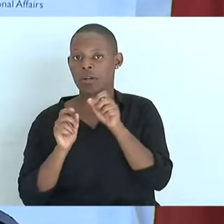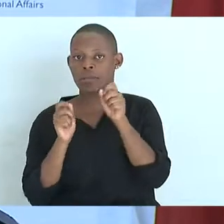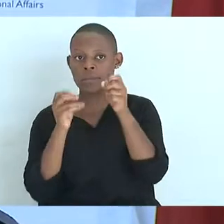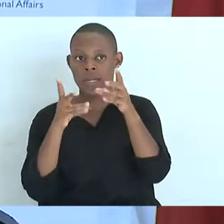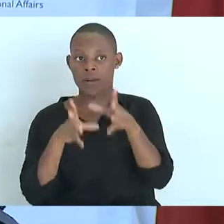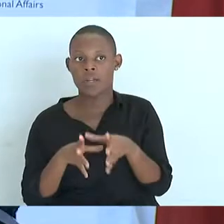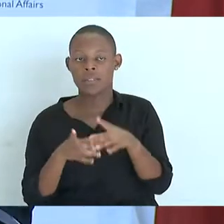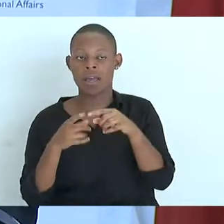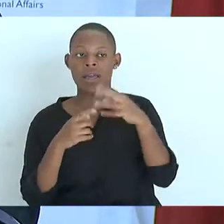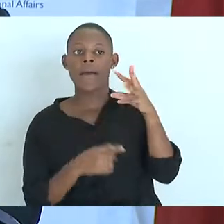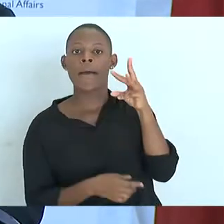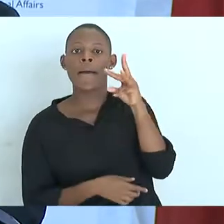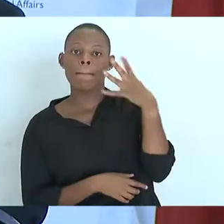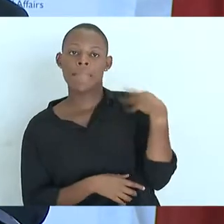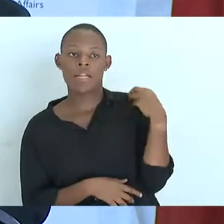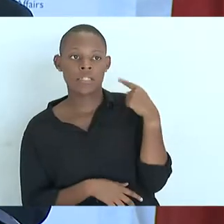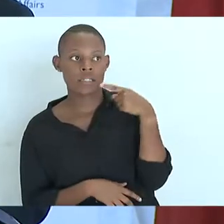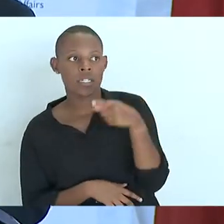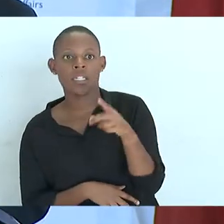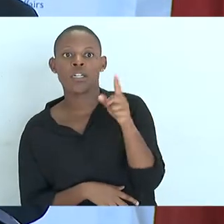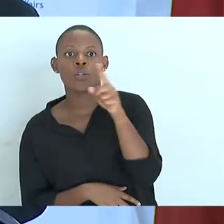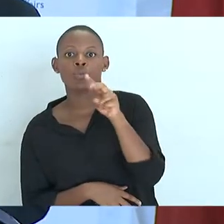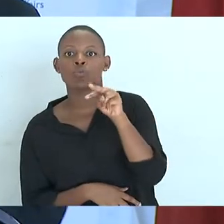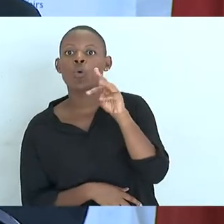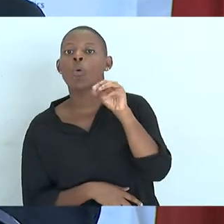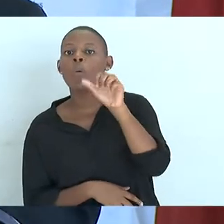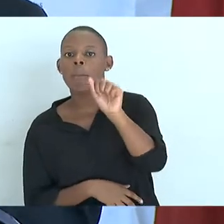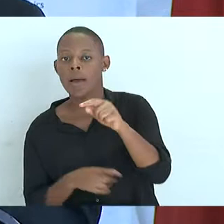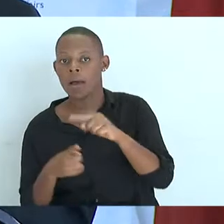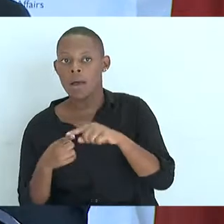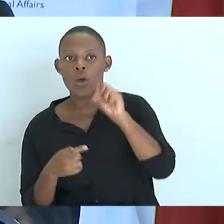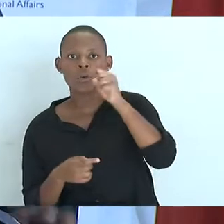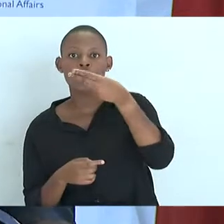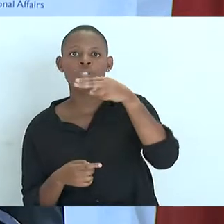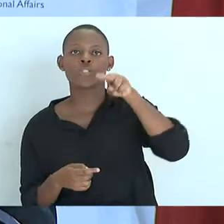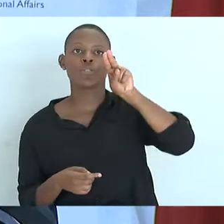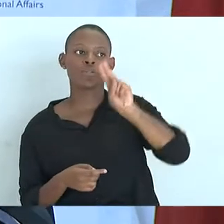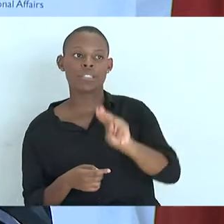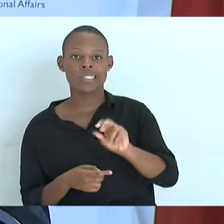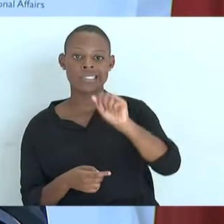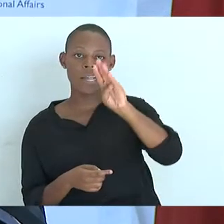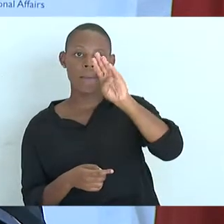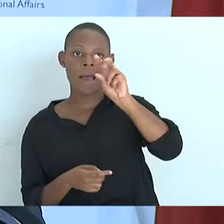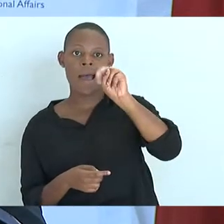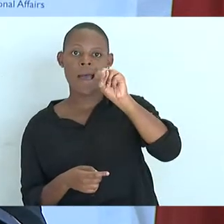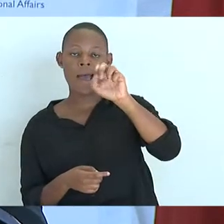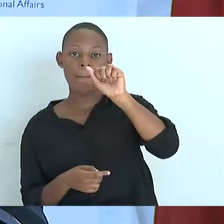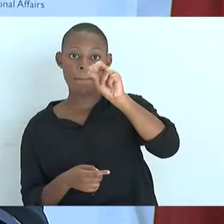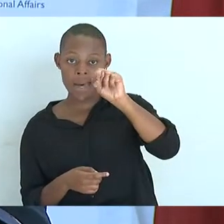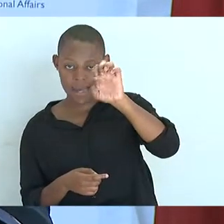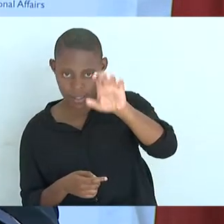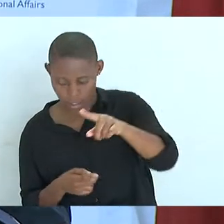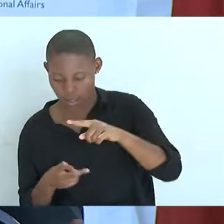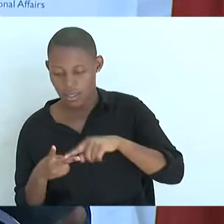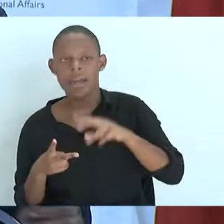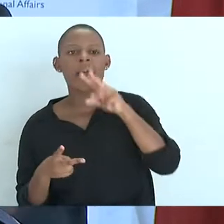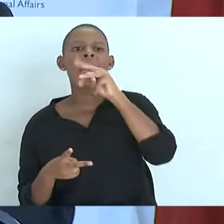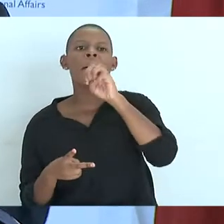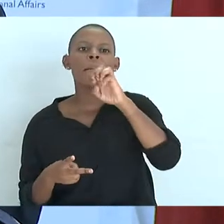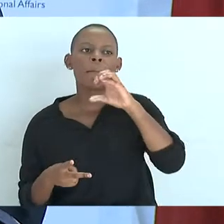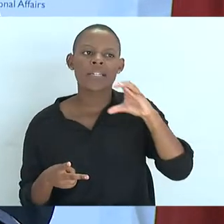Zuma, Minister Mashibane, our Premier, my colleague MECs, our